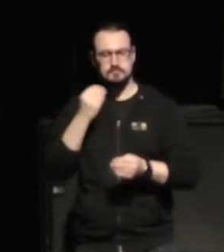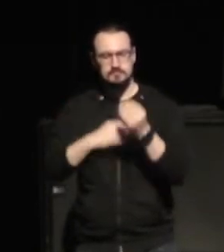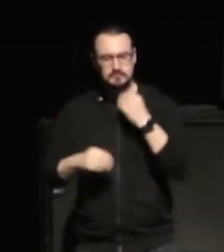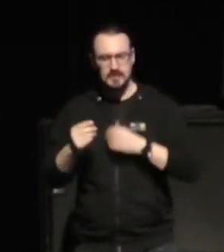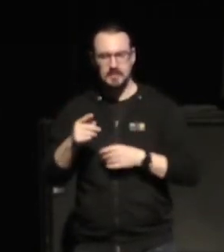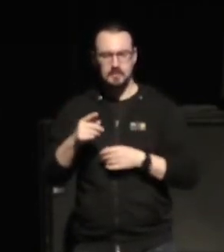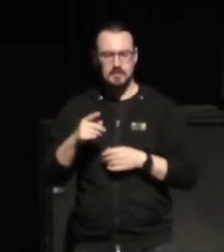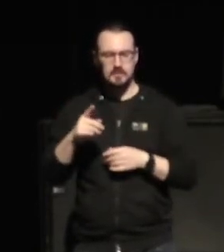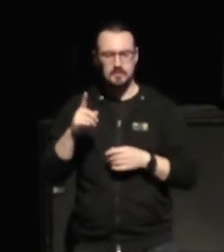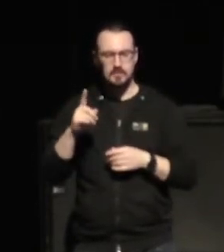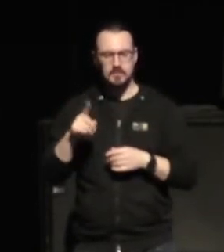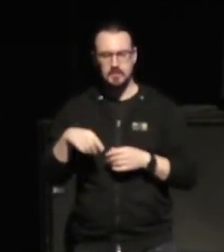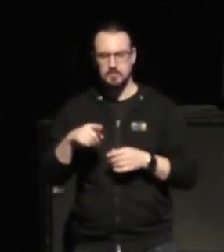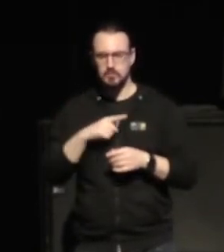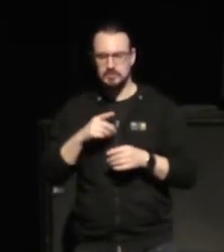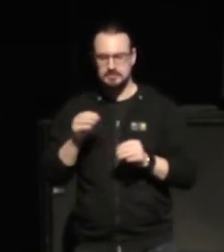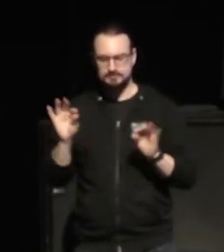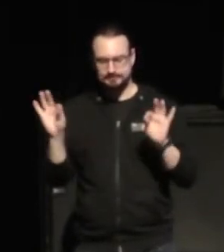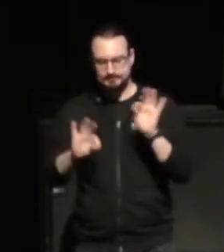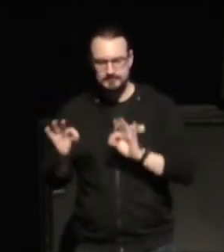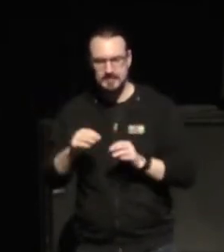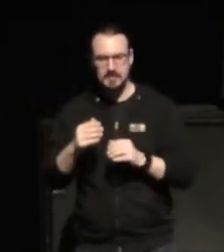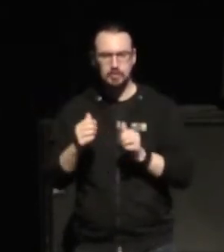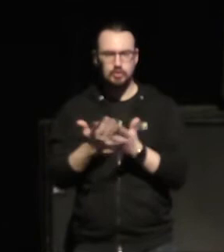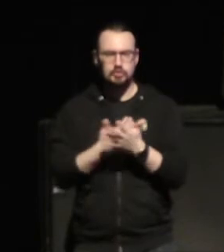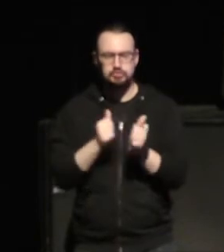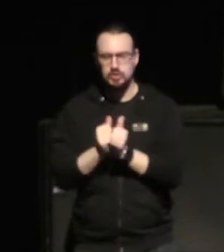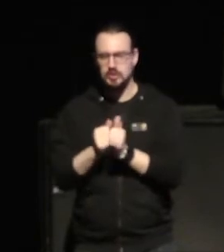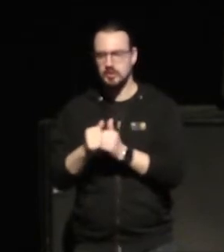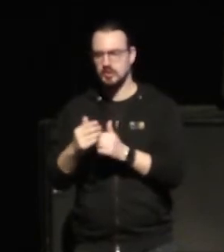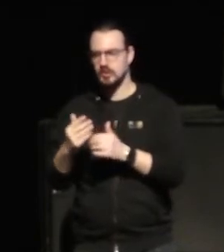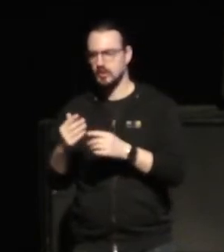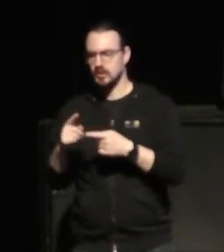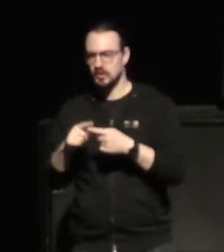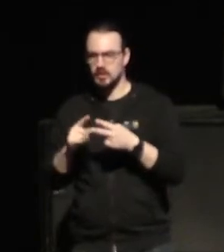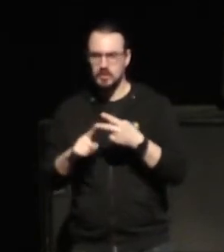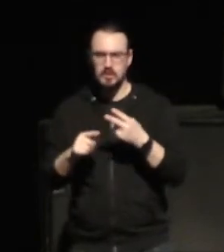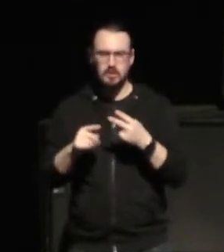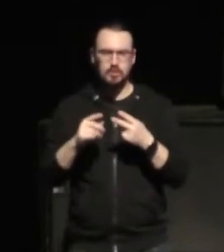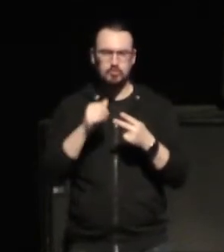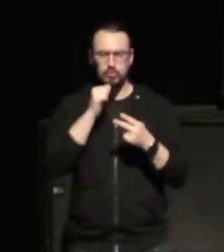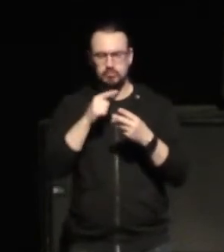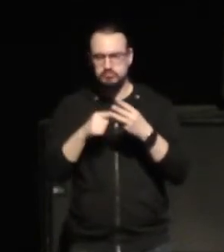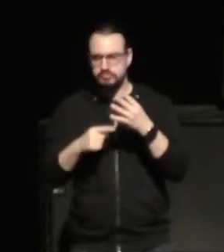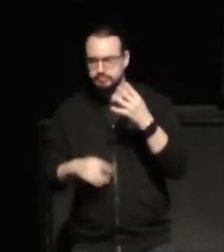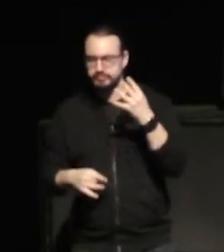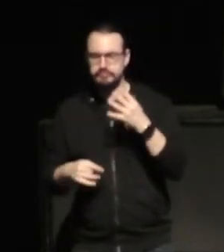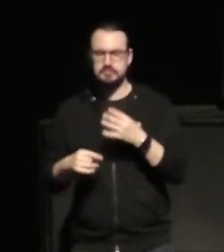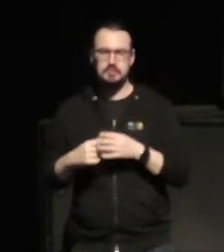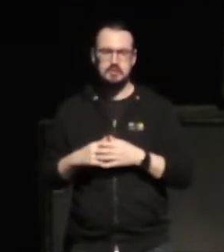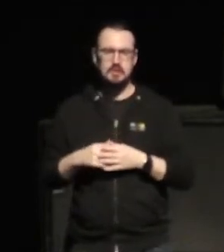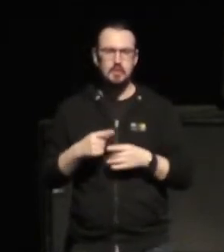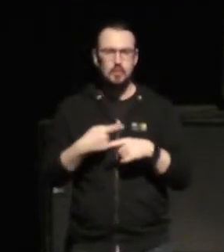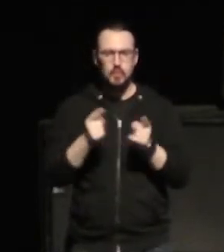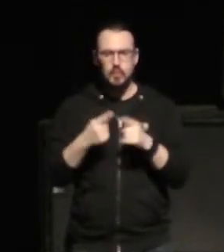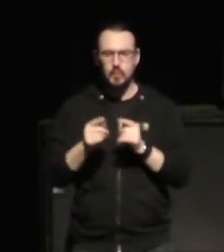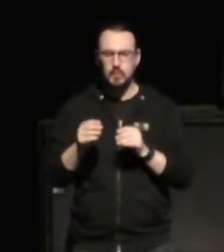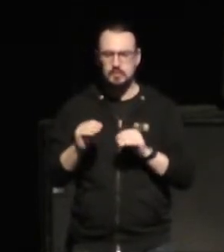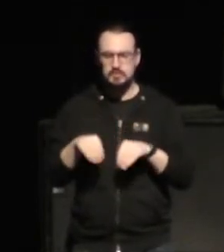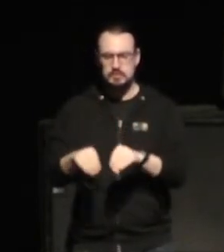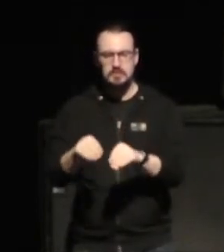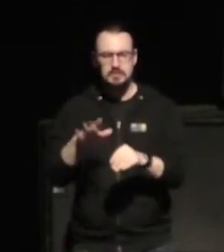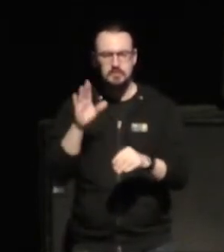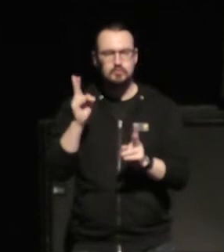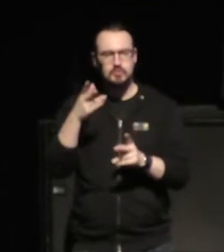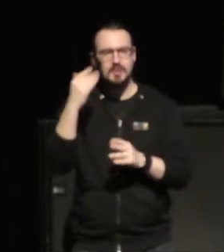starchy vegetables and an increase of leafy greens, pulses, good grains, millets, different crops that can